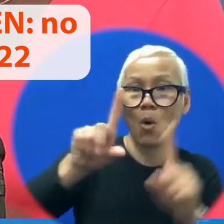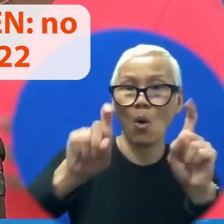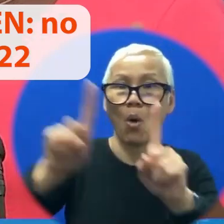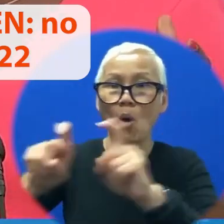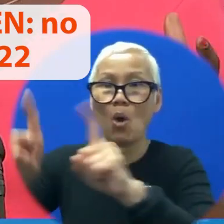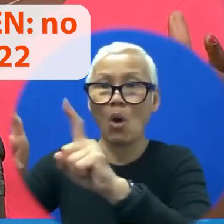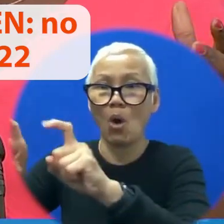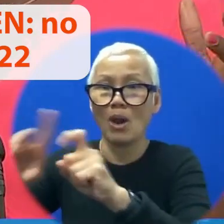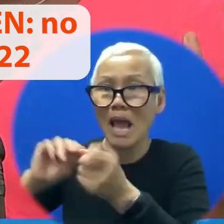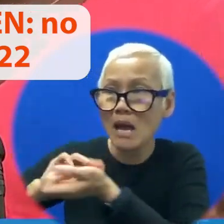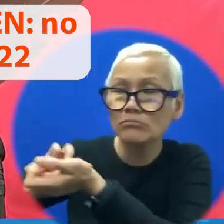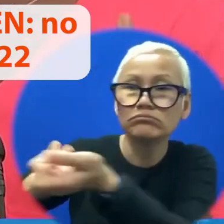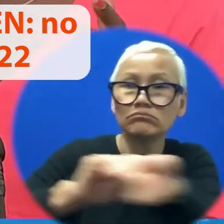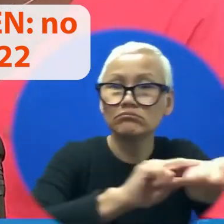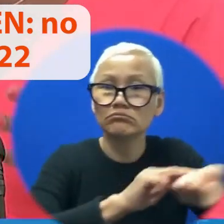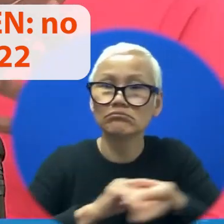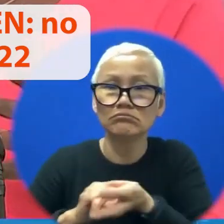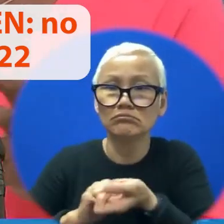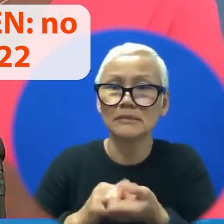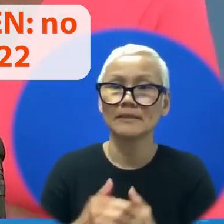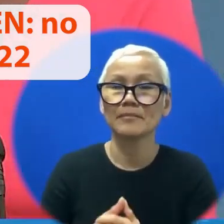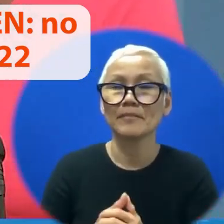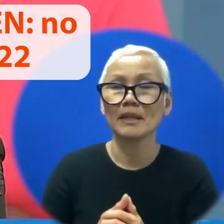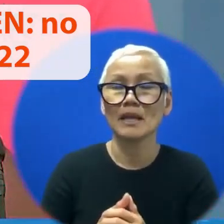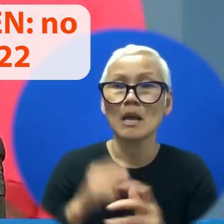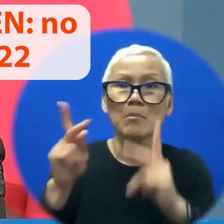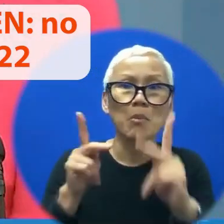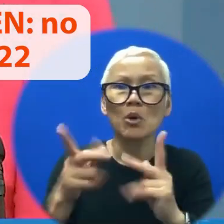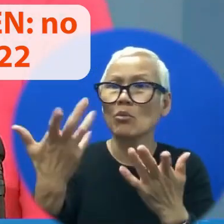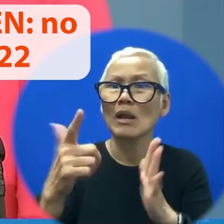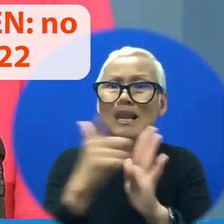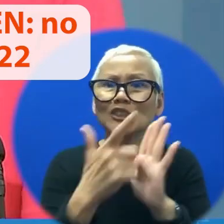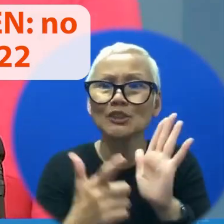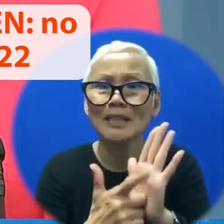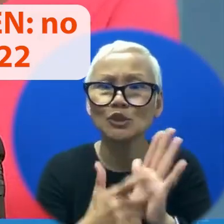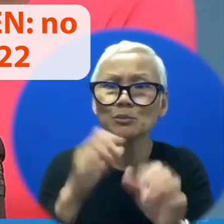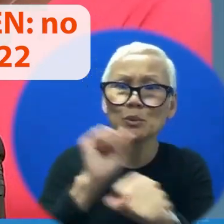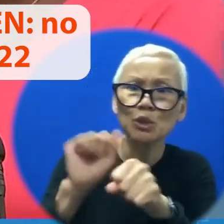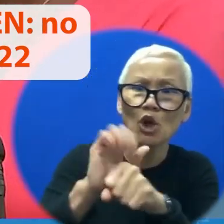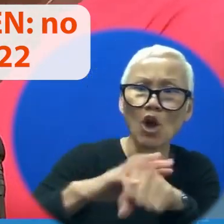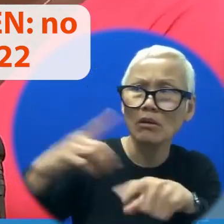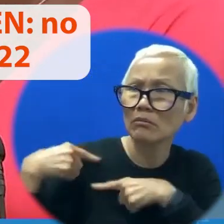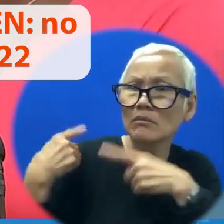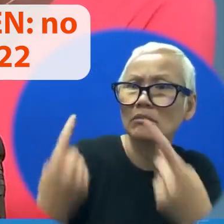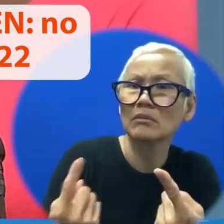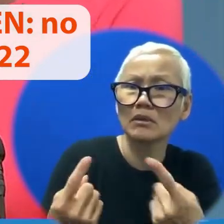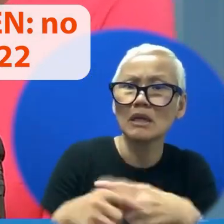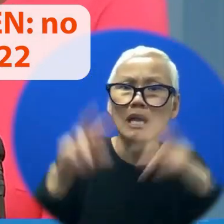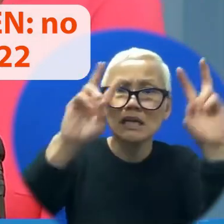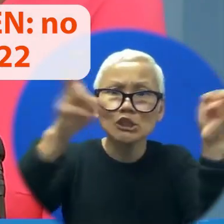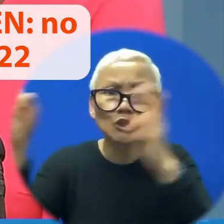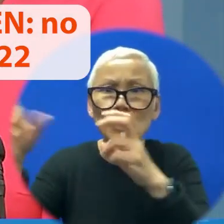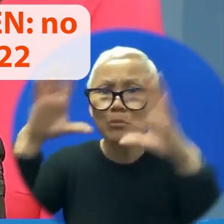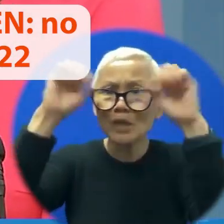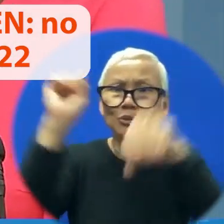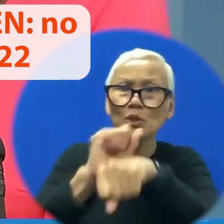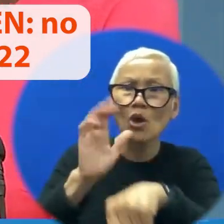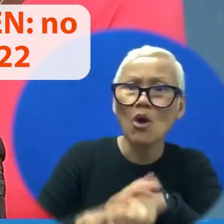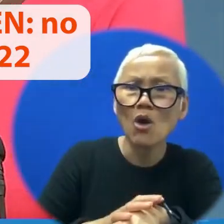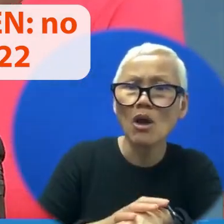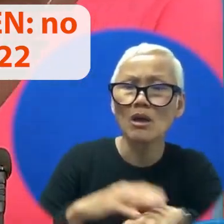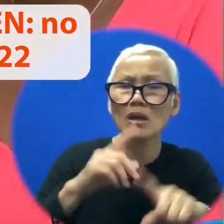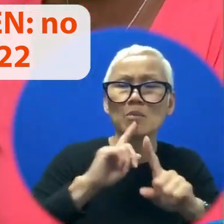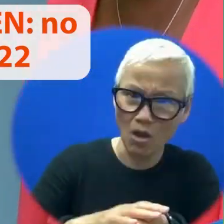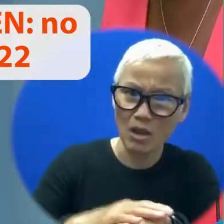about it is, when you look at these pieces of legislation, when you look at the work that we have done, when you look at the issues that the president has worked on, they're